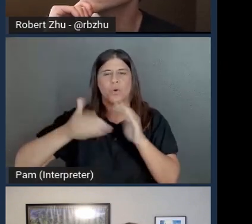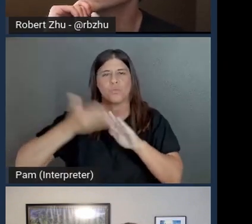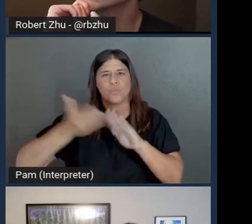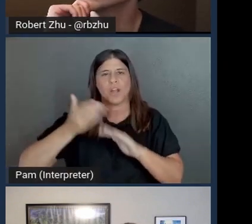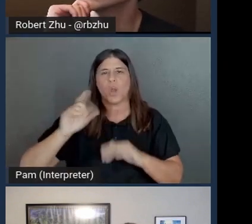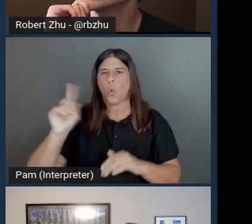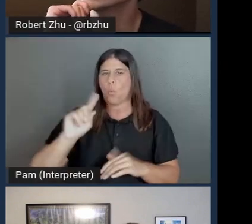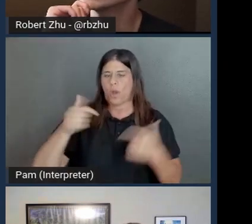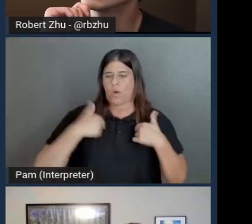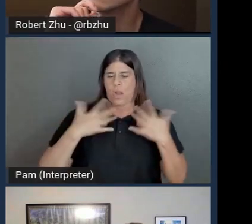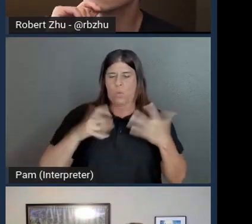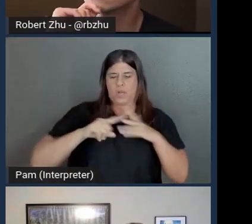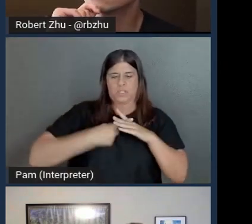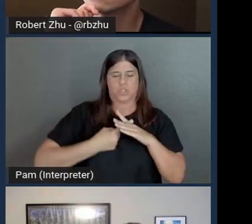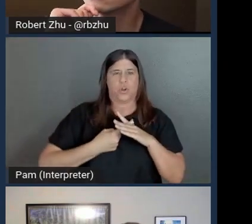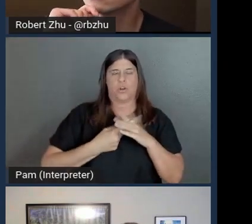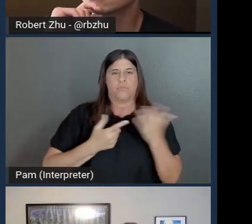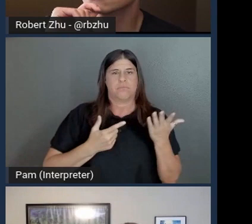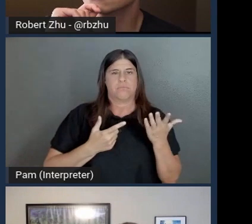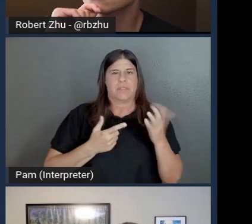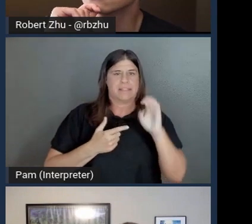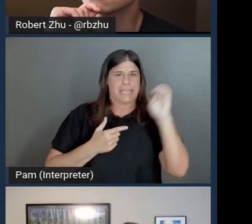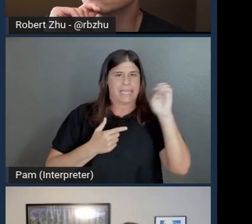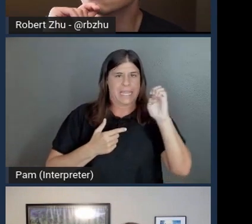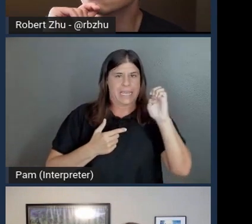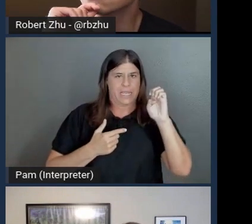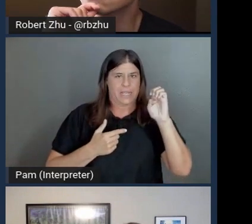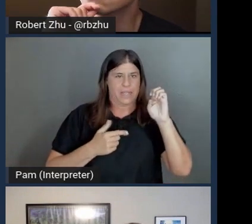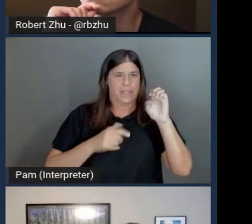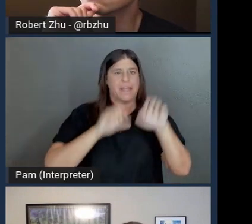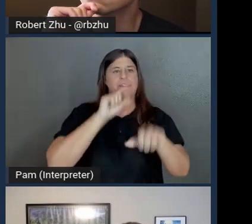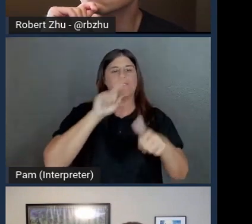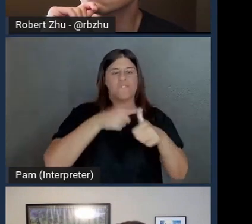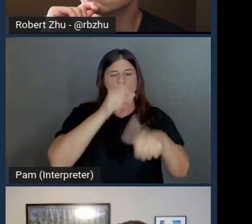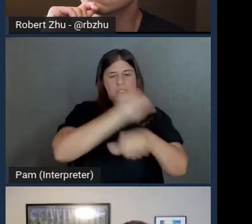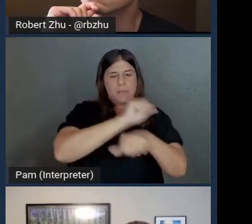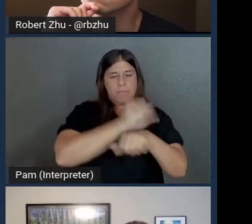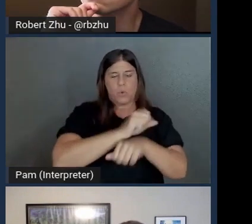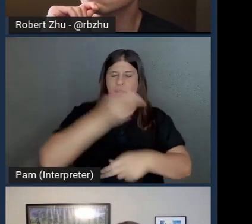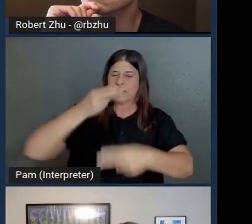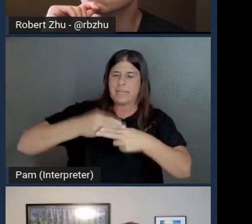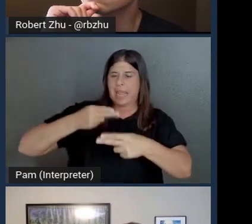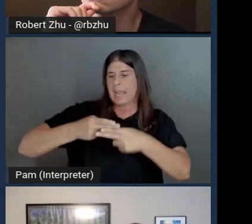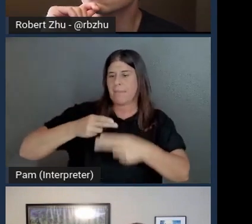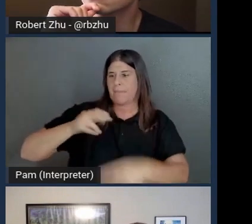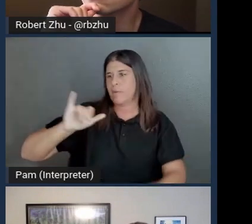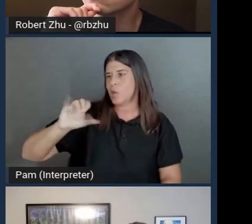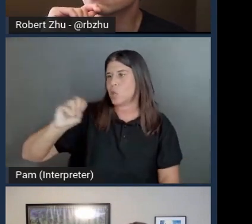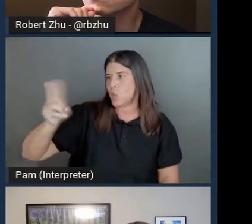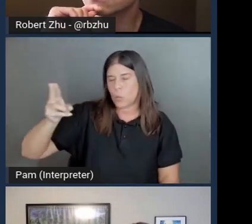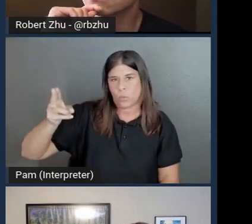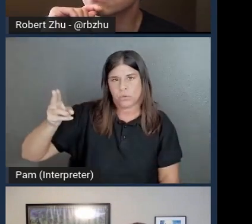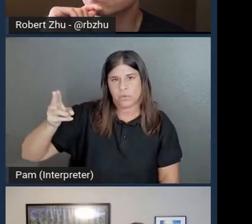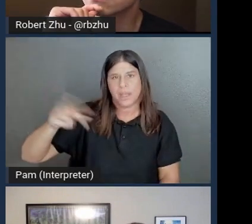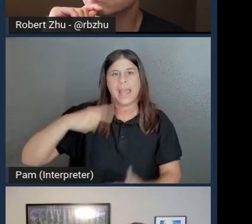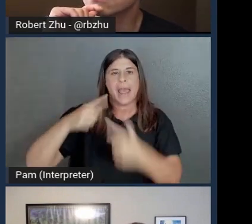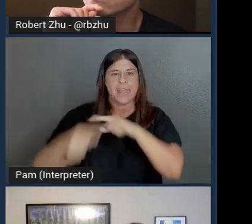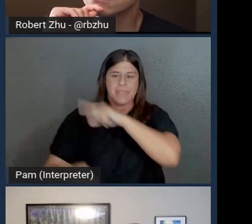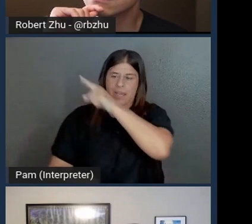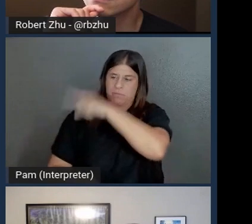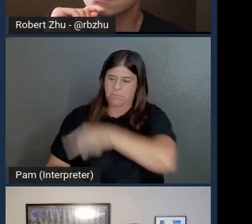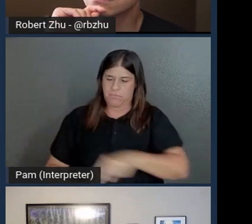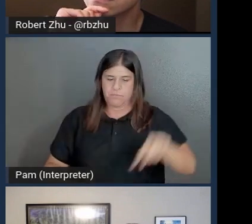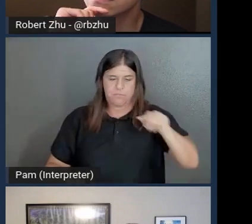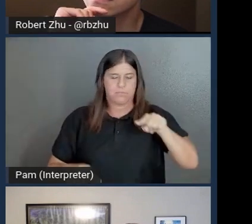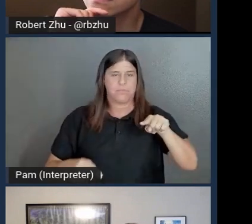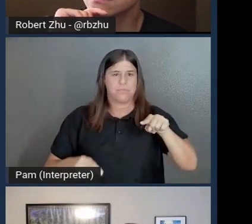start on something where the, you know, the E, so that first employee I'm starting with has a name of you. And then I want to return that basically the